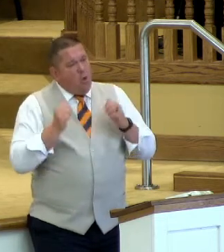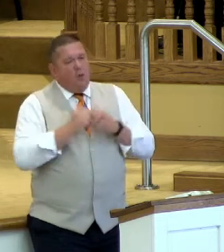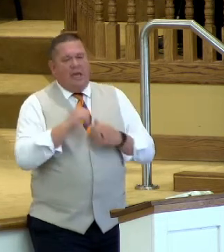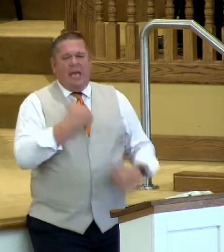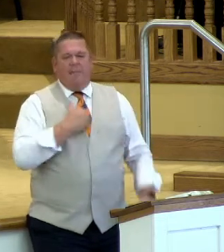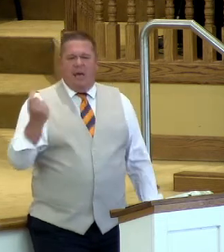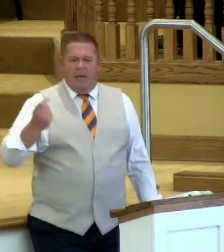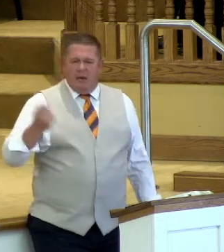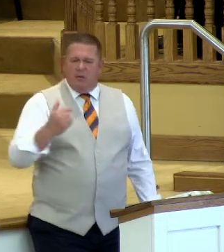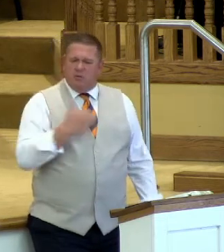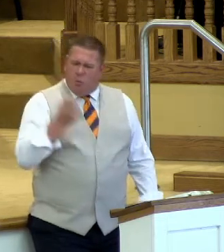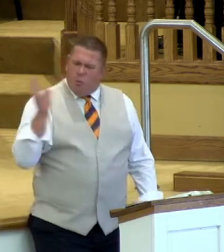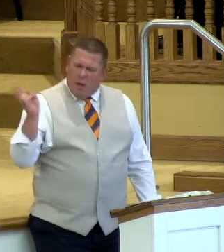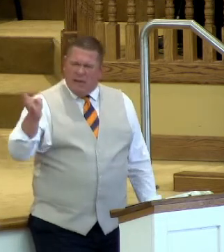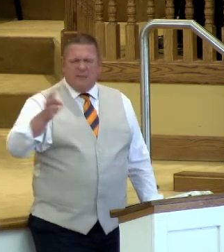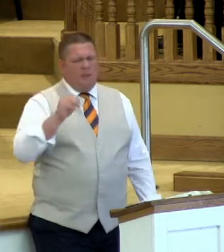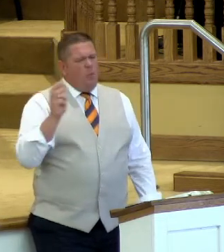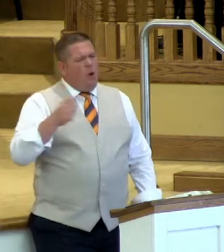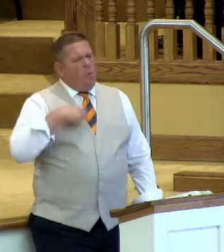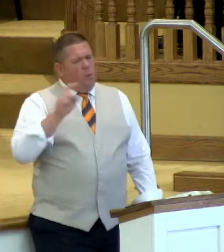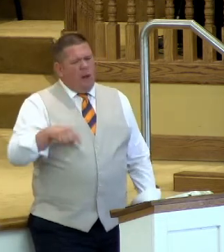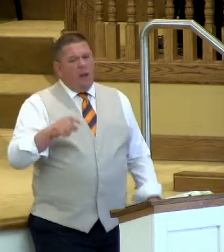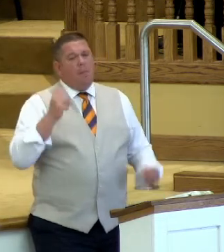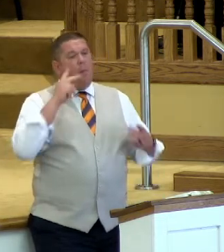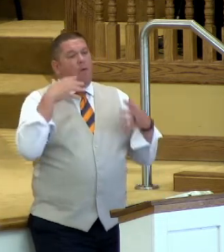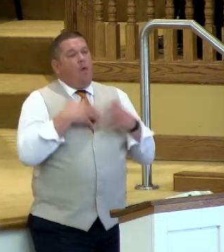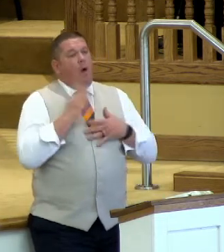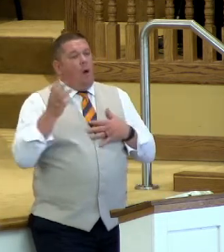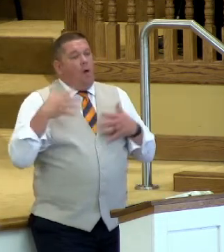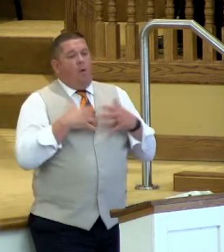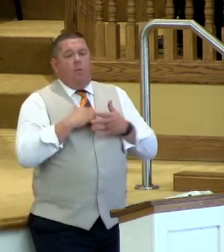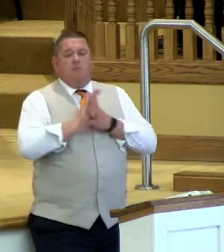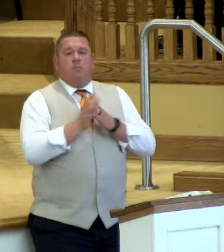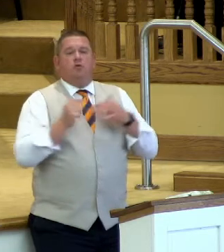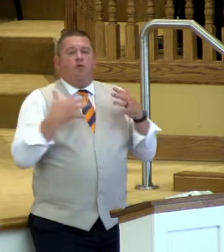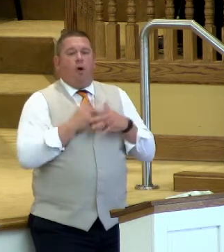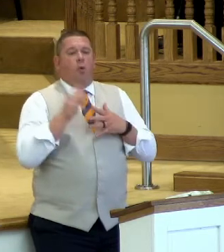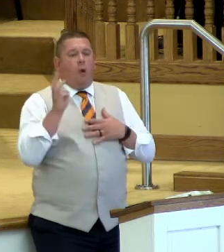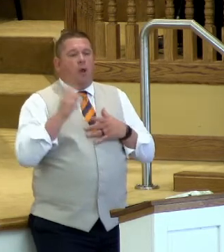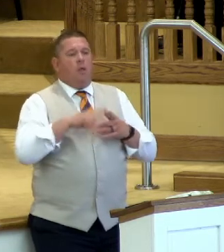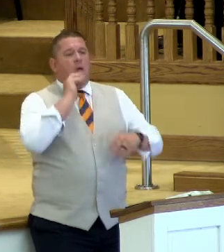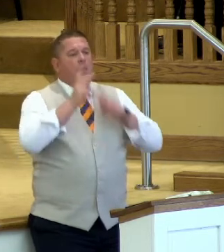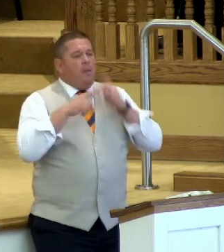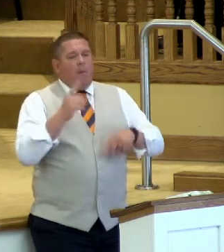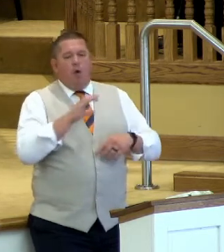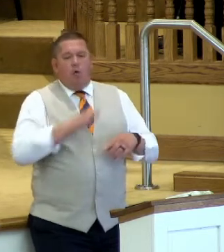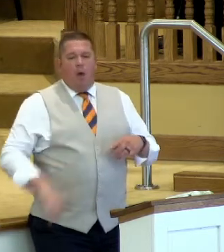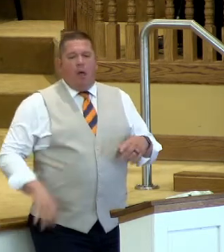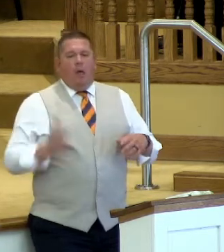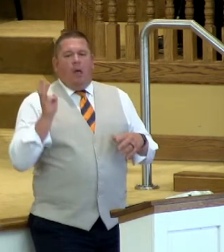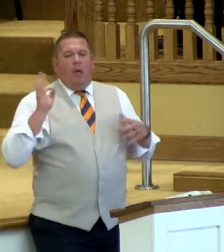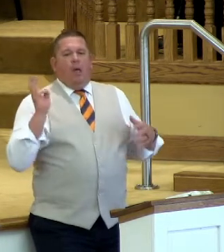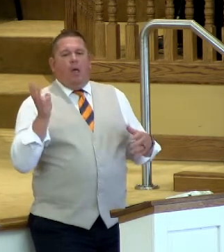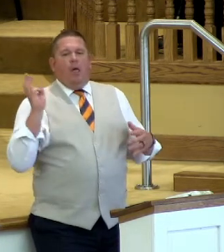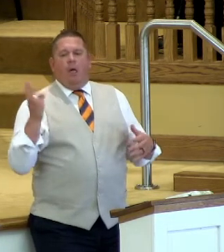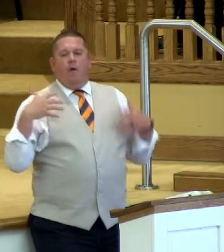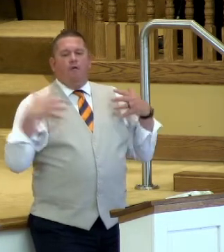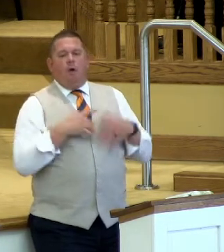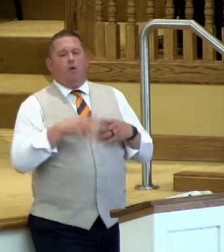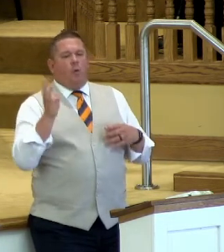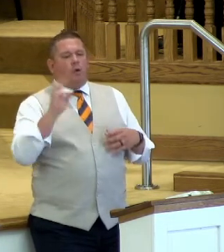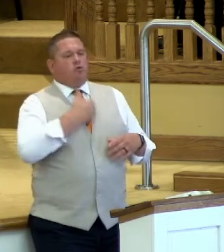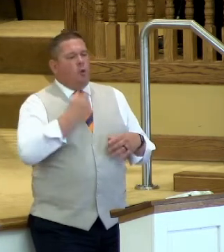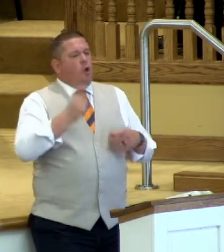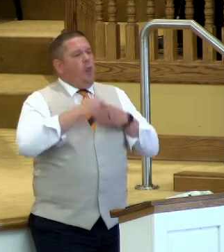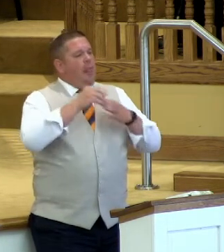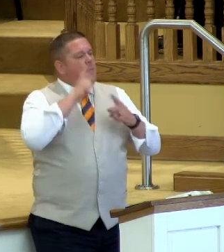soul winning. We, as Christians, we've become so afraid to witness to people. We've become so afraid to talk to other people about Christ. We've been so afraid to witness to people,